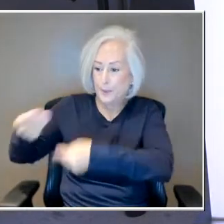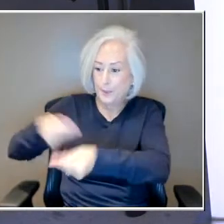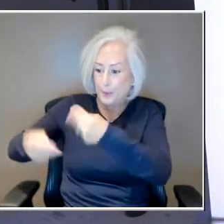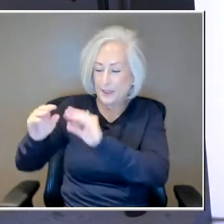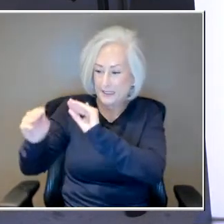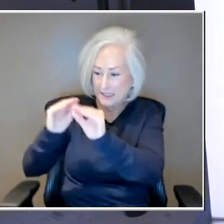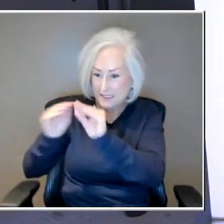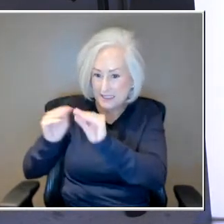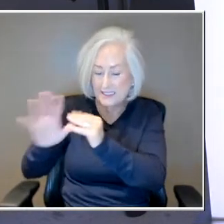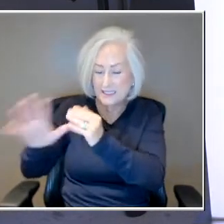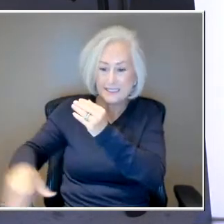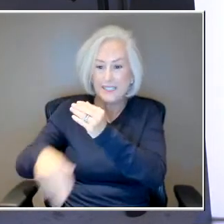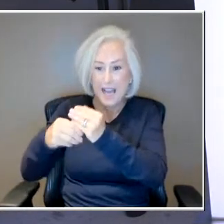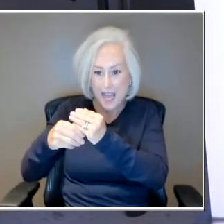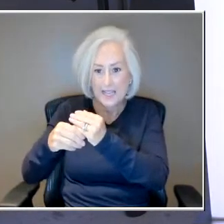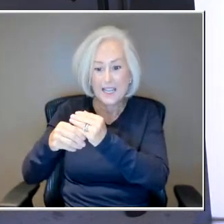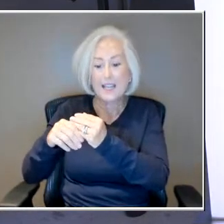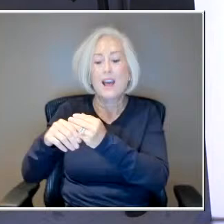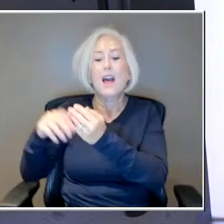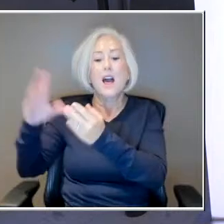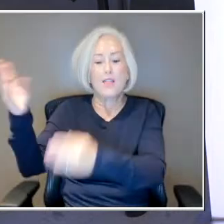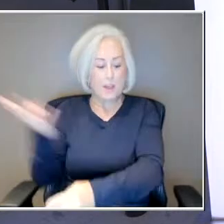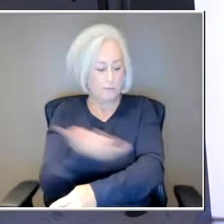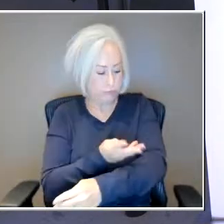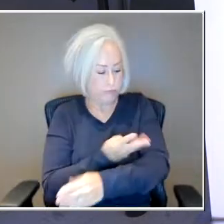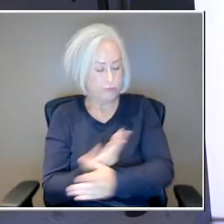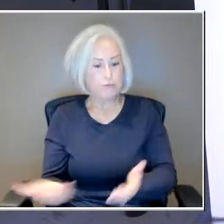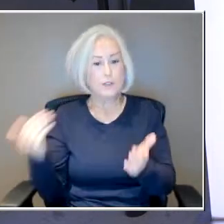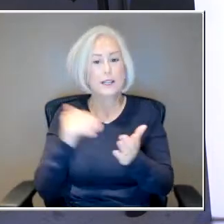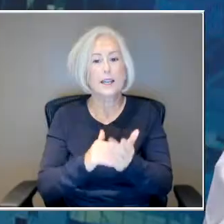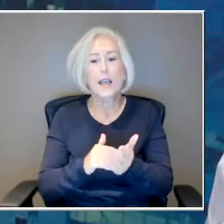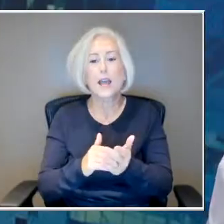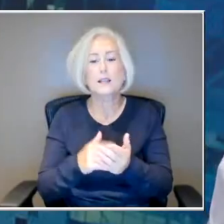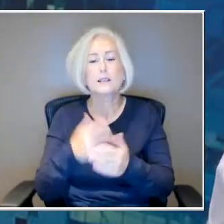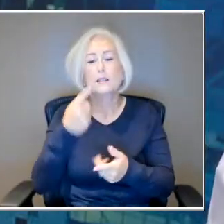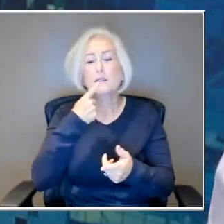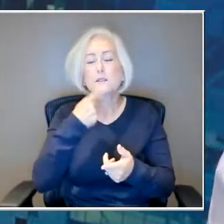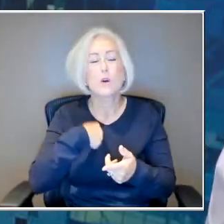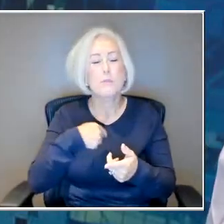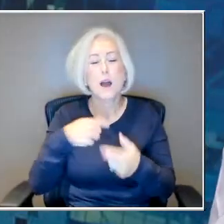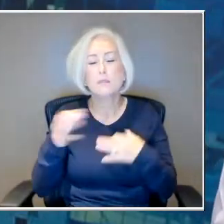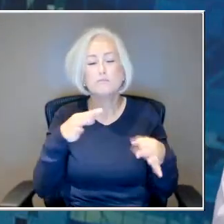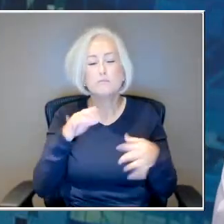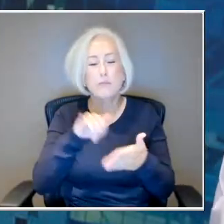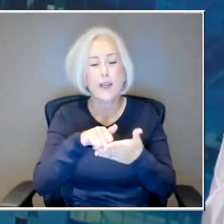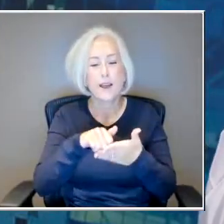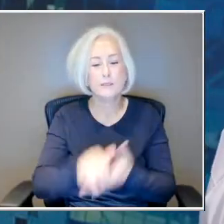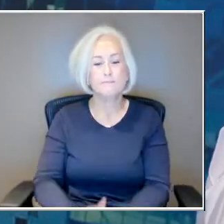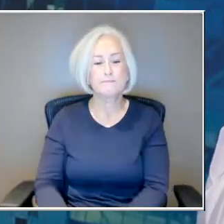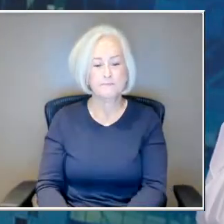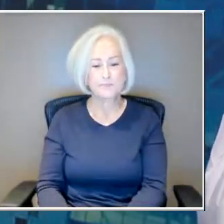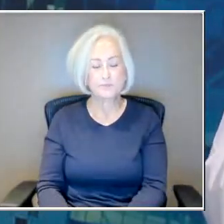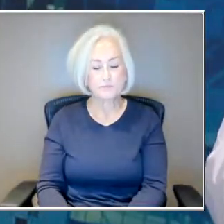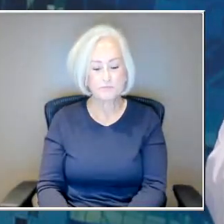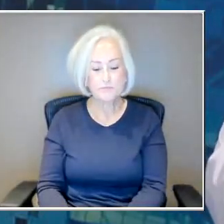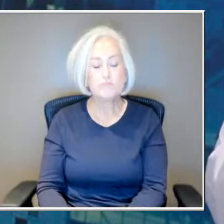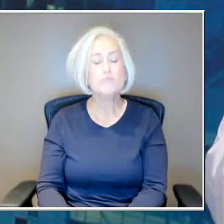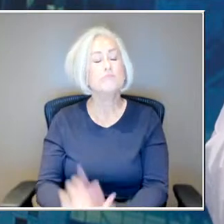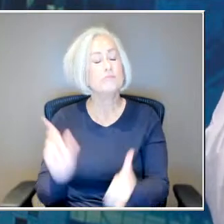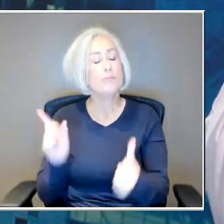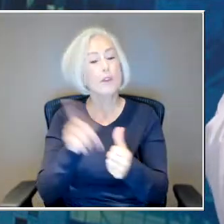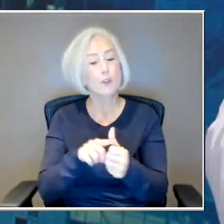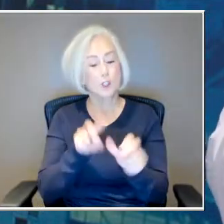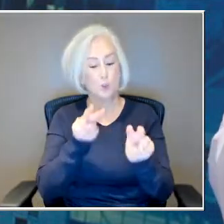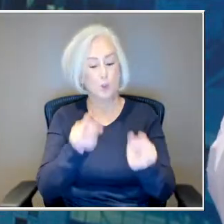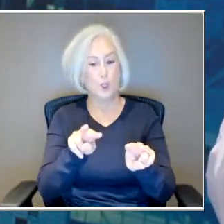this immunotherapy for patients like David. Well, I mean, first of all, we look at a lot of things. One of the major things